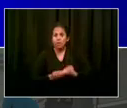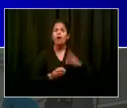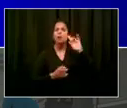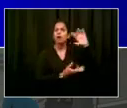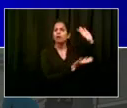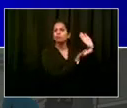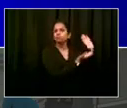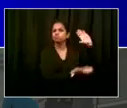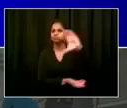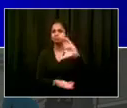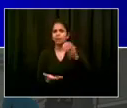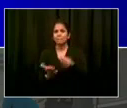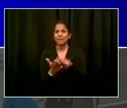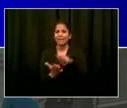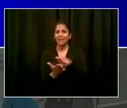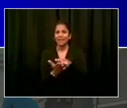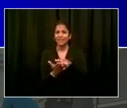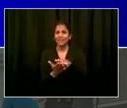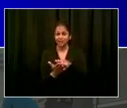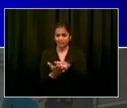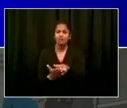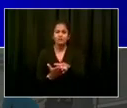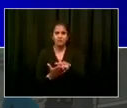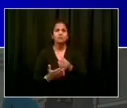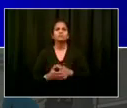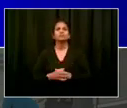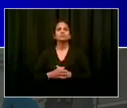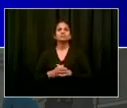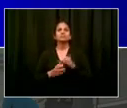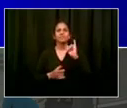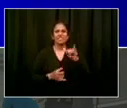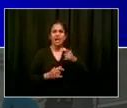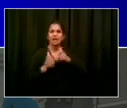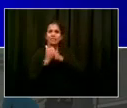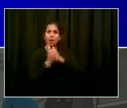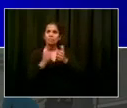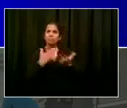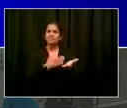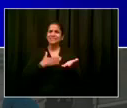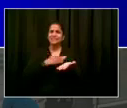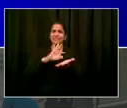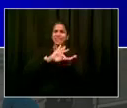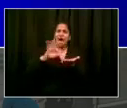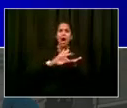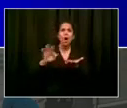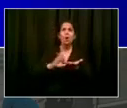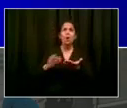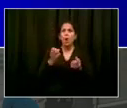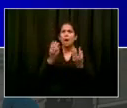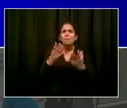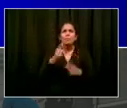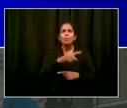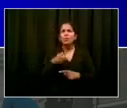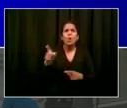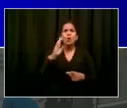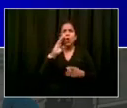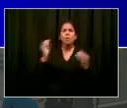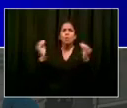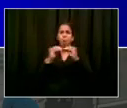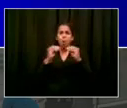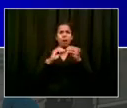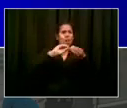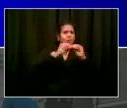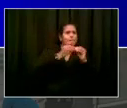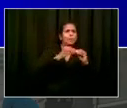determined according to the census. And if New York City is accurately represented in the census, we get our fair share. And if we're not